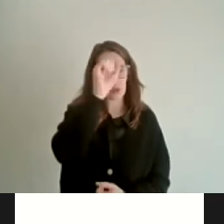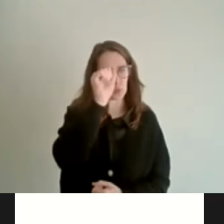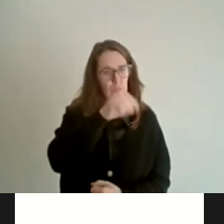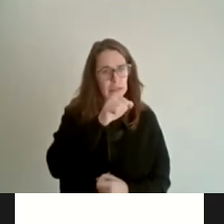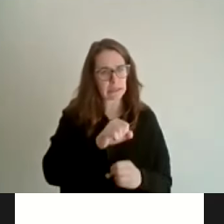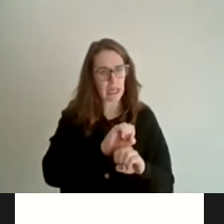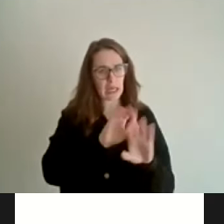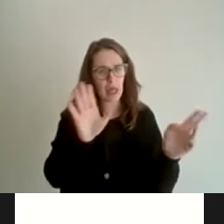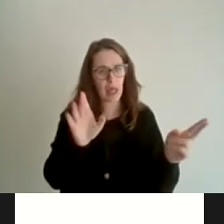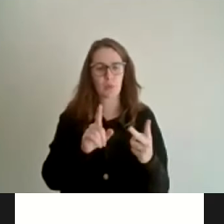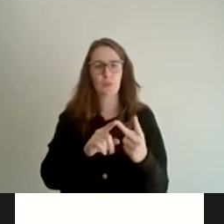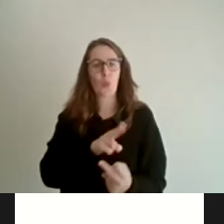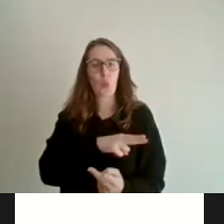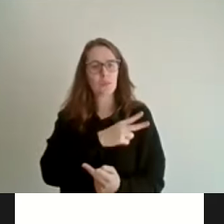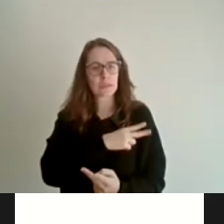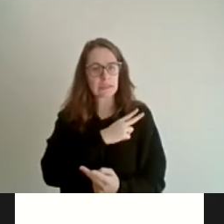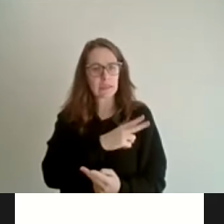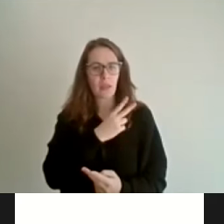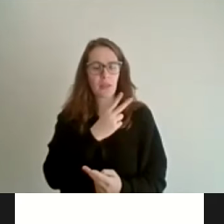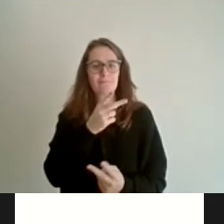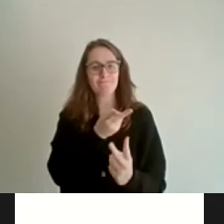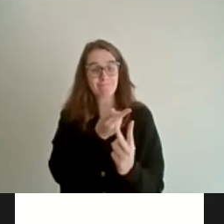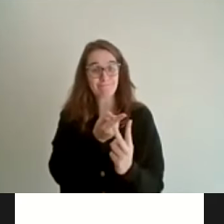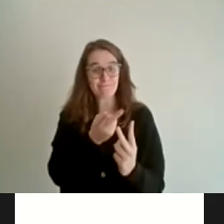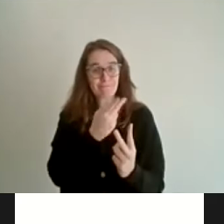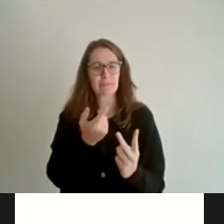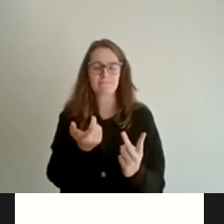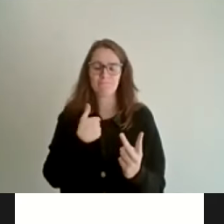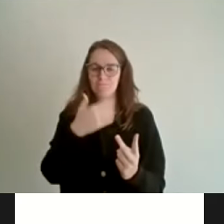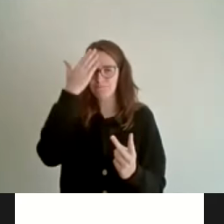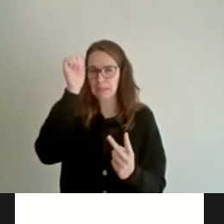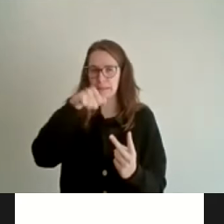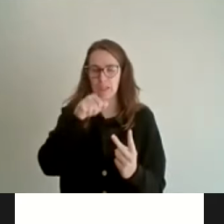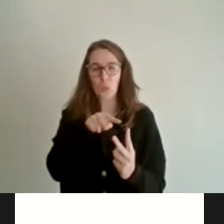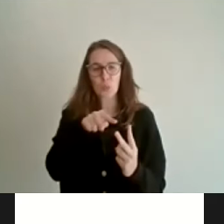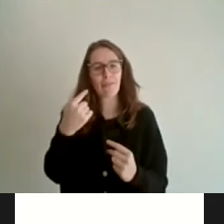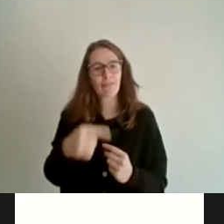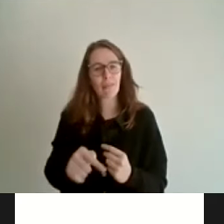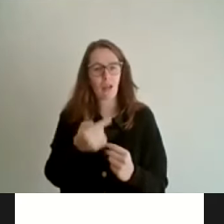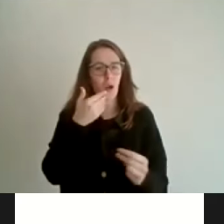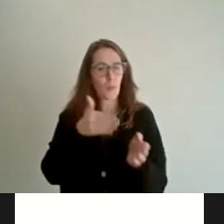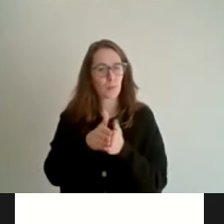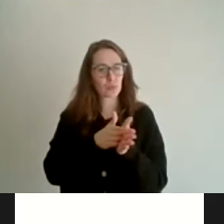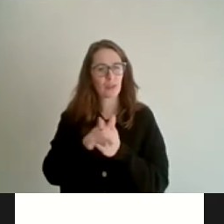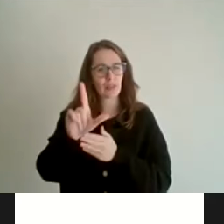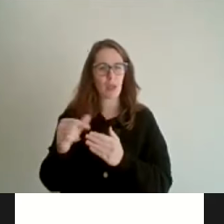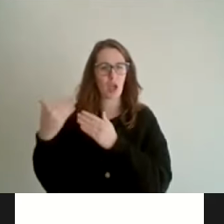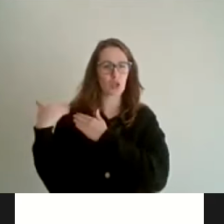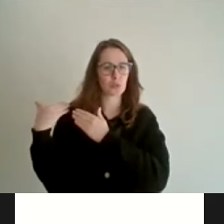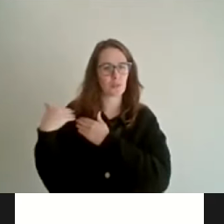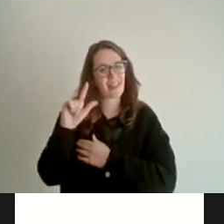universities both have opportunities and also responsibilities on this field. I